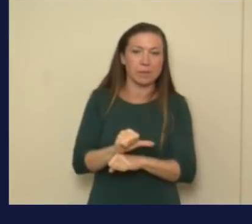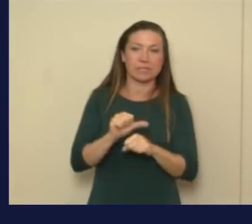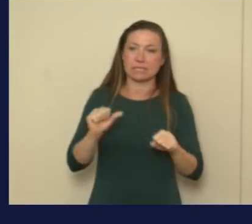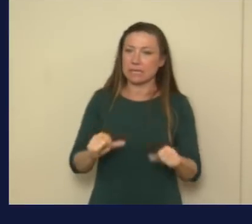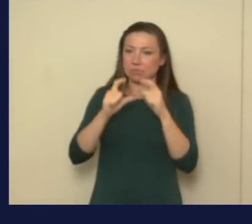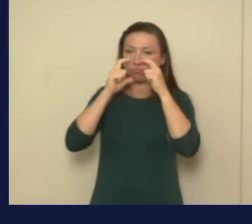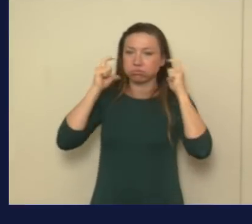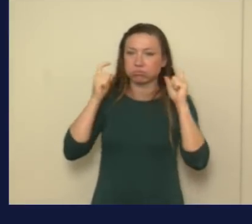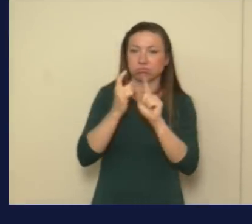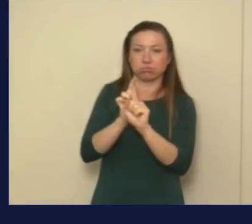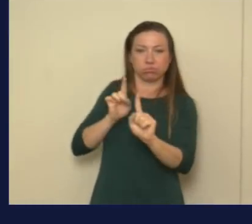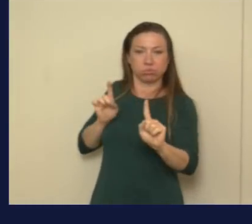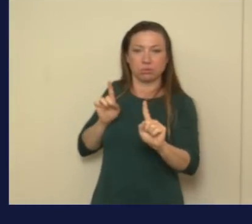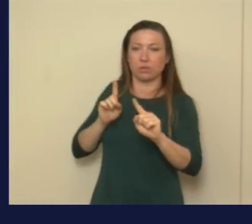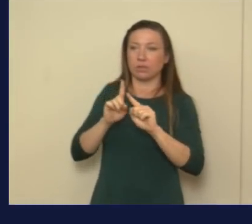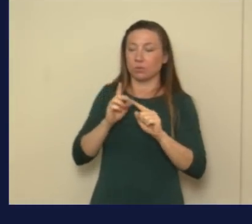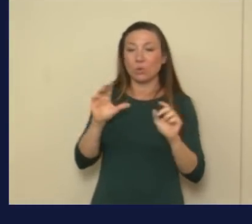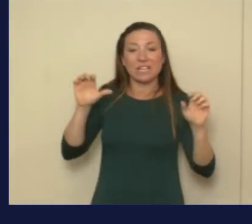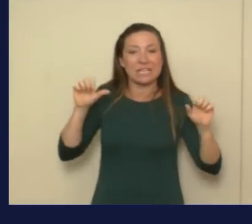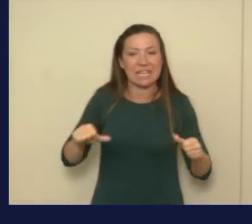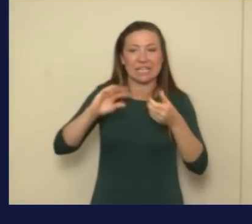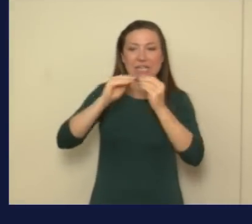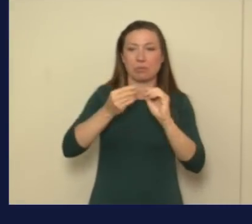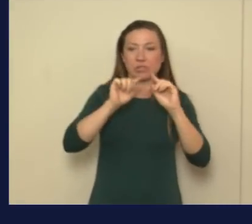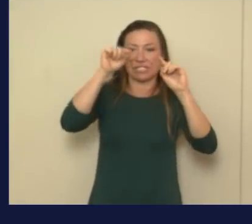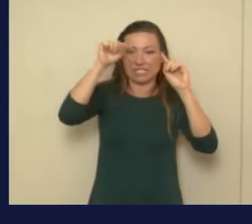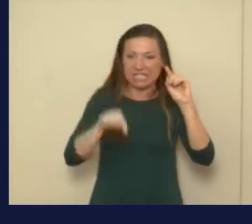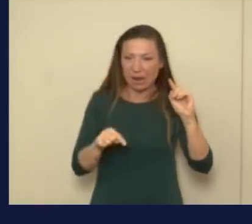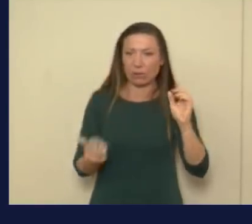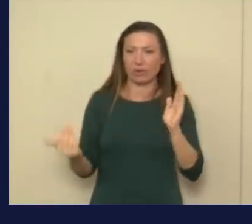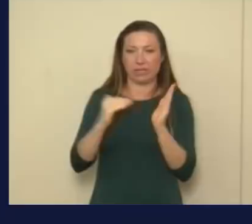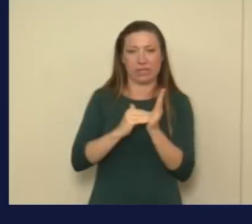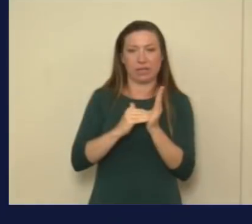back down. But we have to do it right now. Next slide.